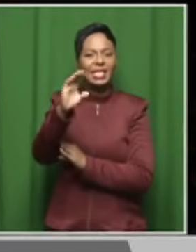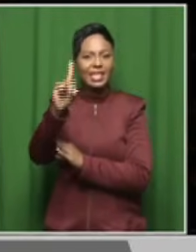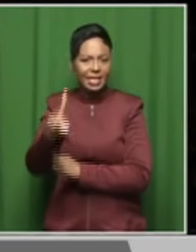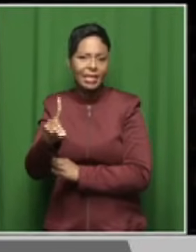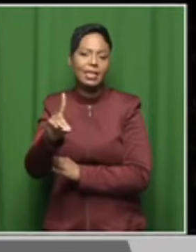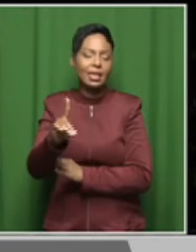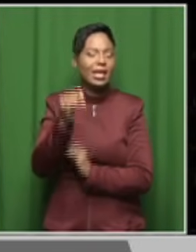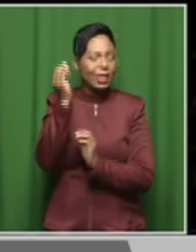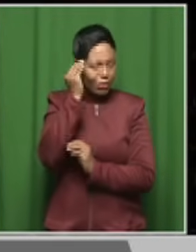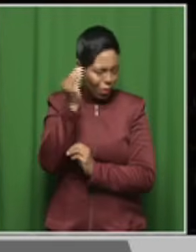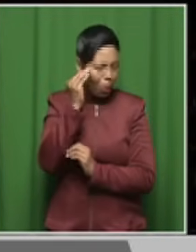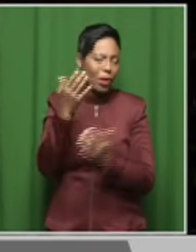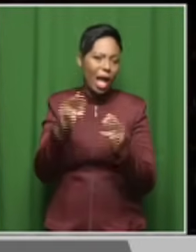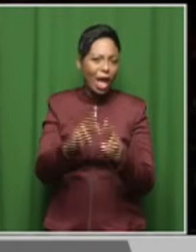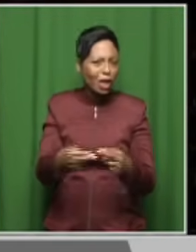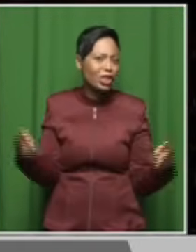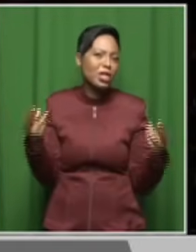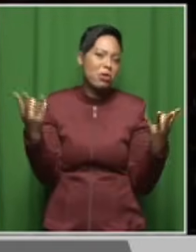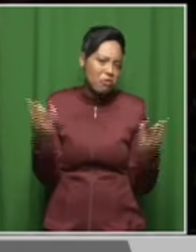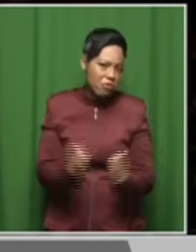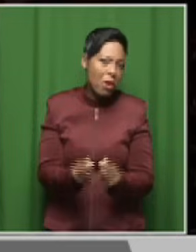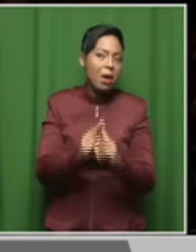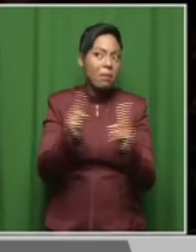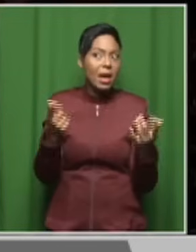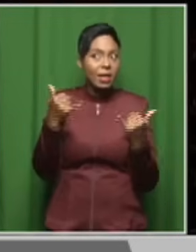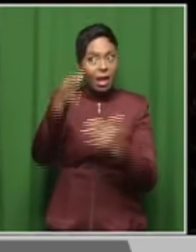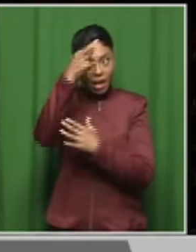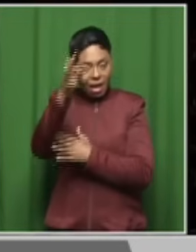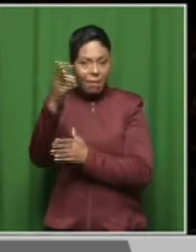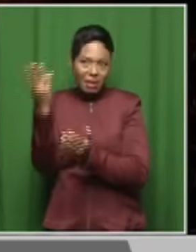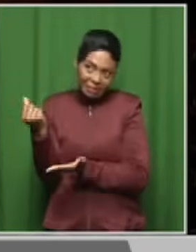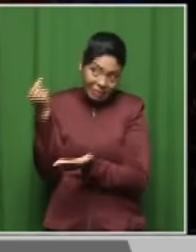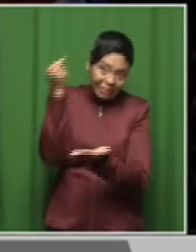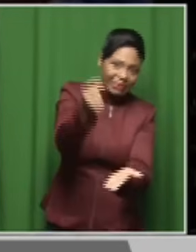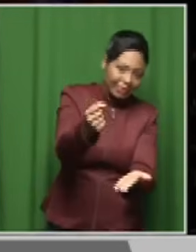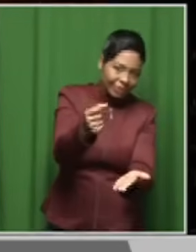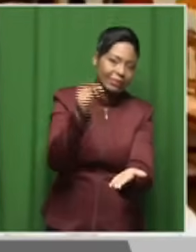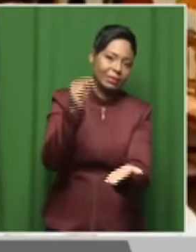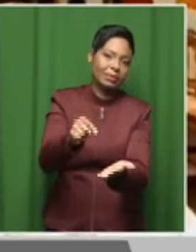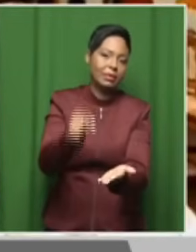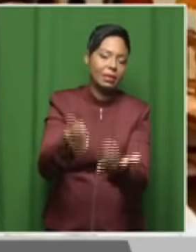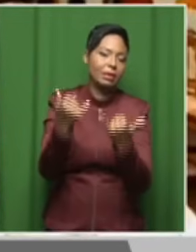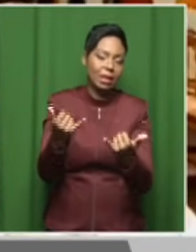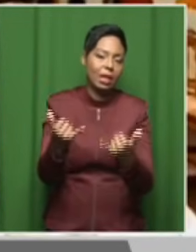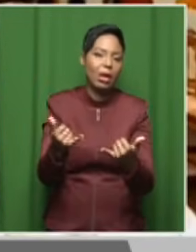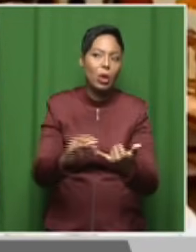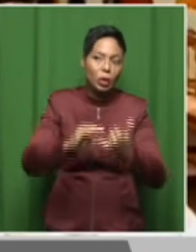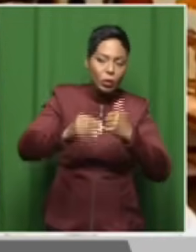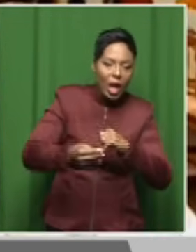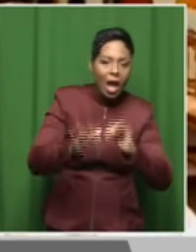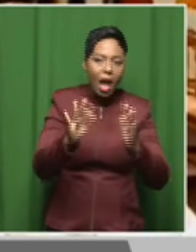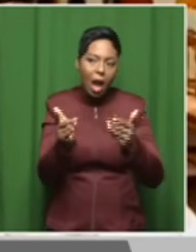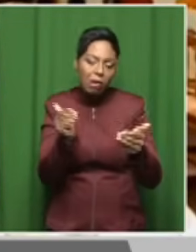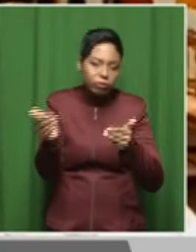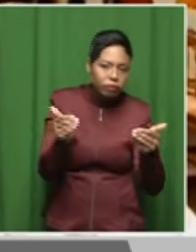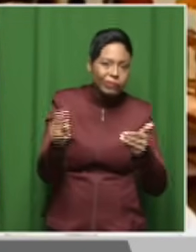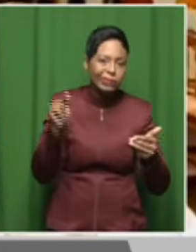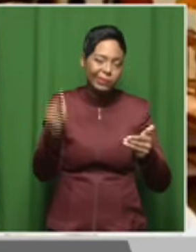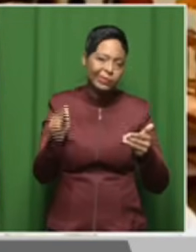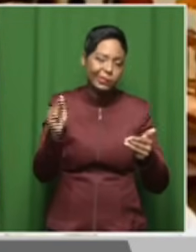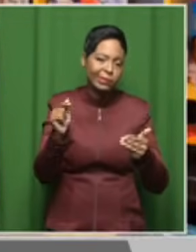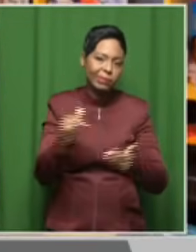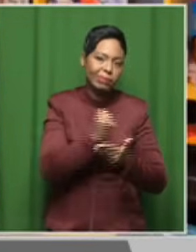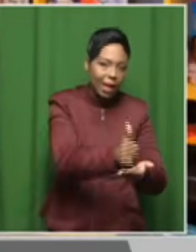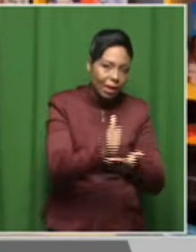resources available, government making that investment, but of course they are limited in how far they can take this. And this is, of course,